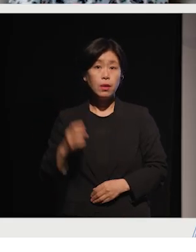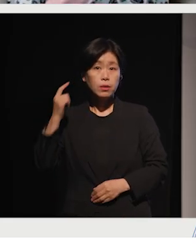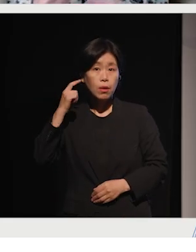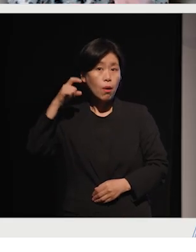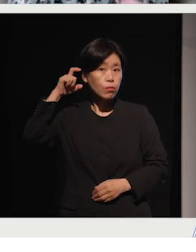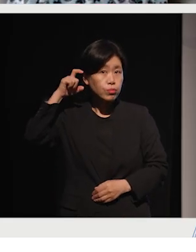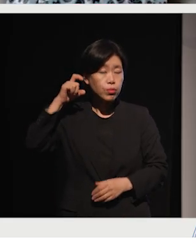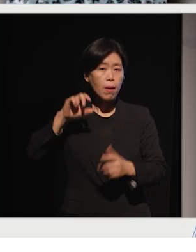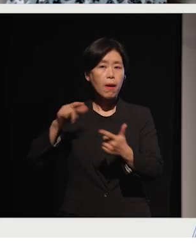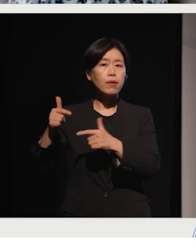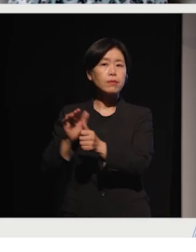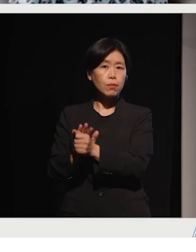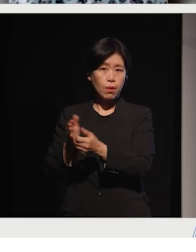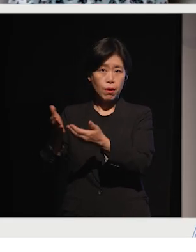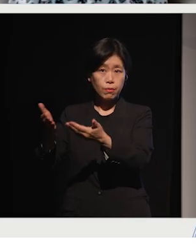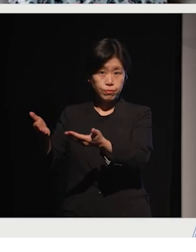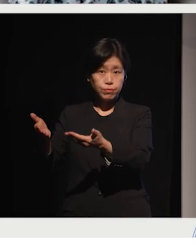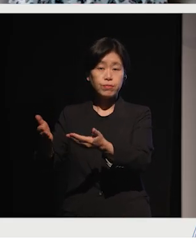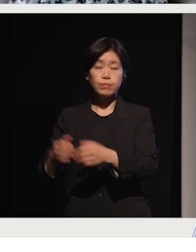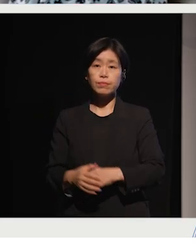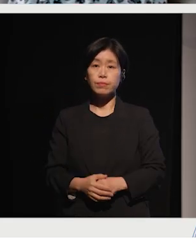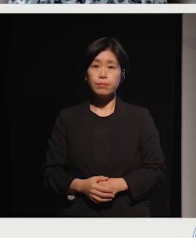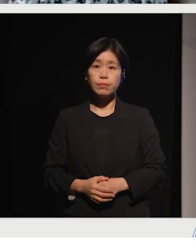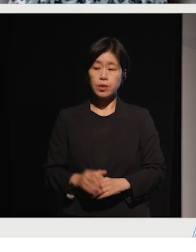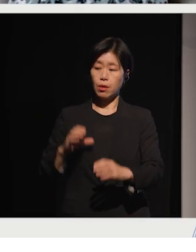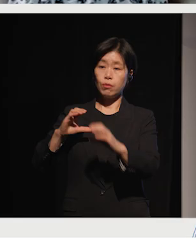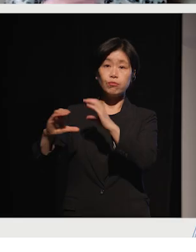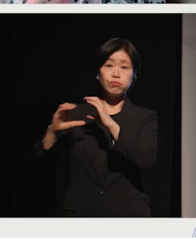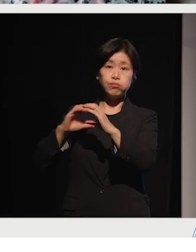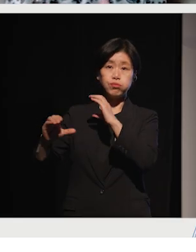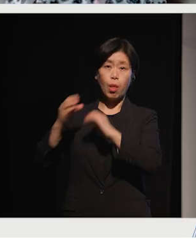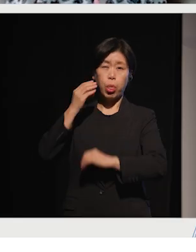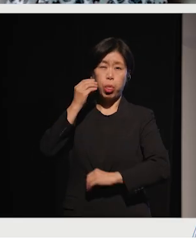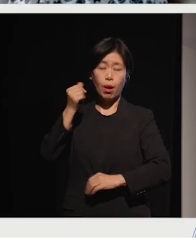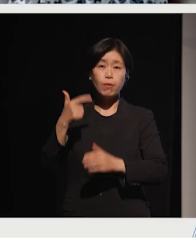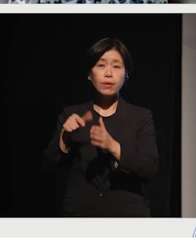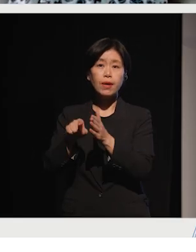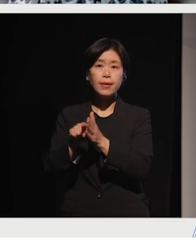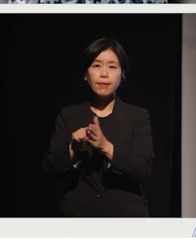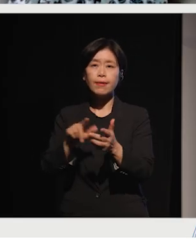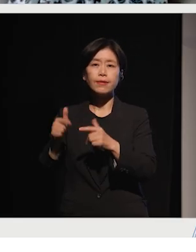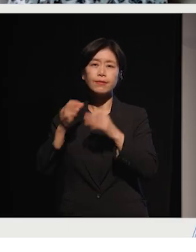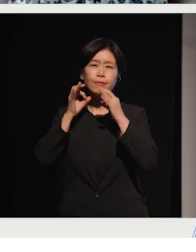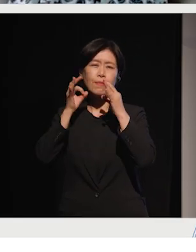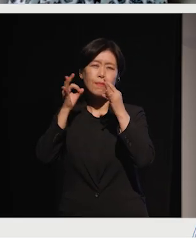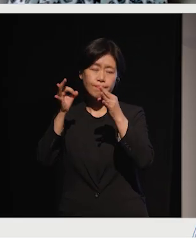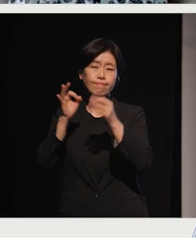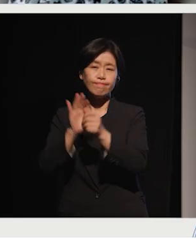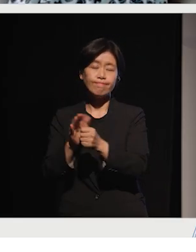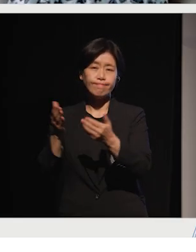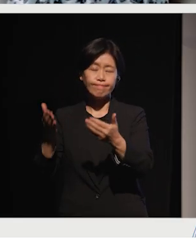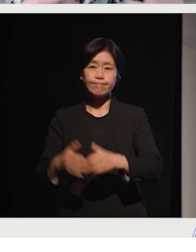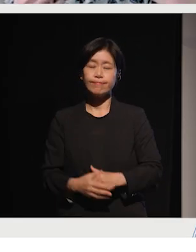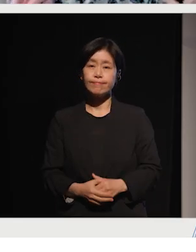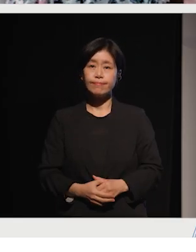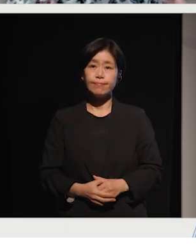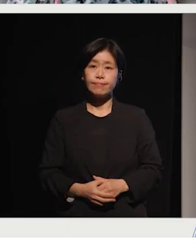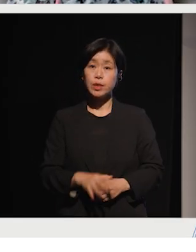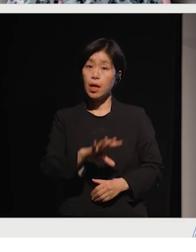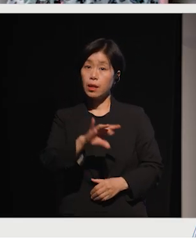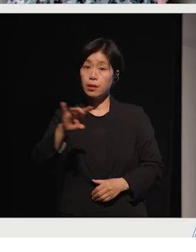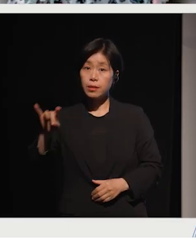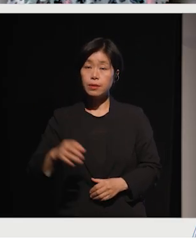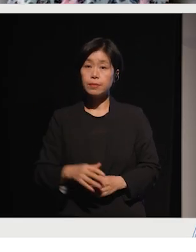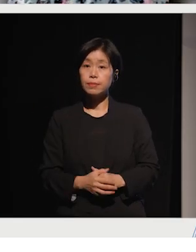equipment for people who are hard of hearing or have hearing loss. And sometimes those barriers are attitudinal. And I think